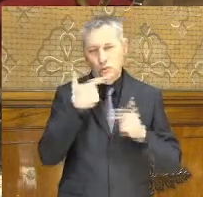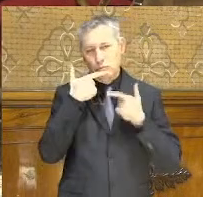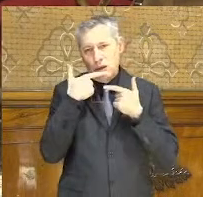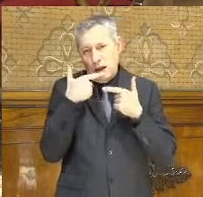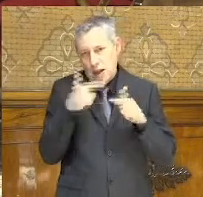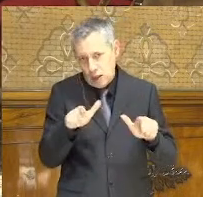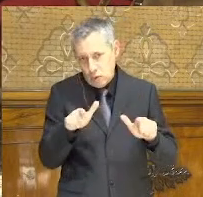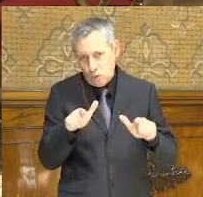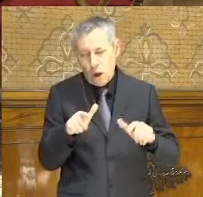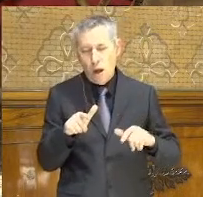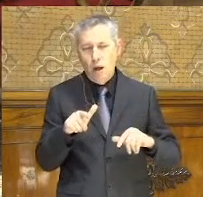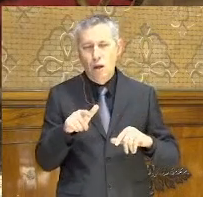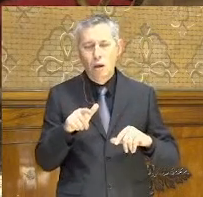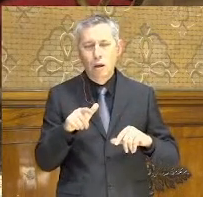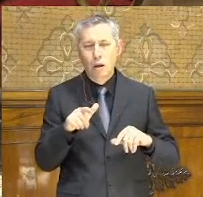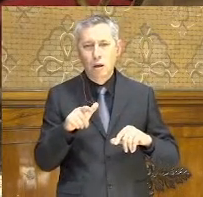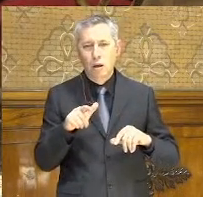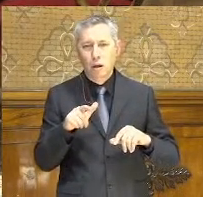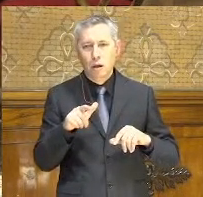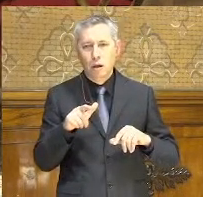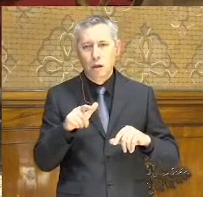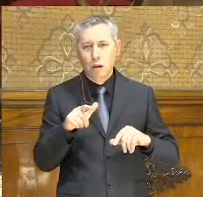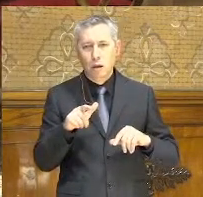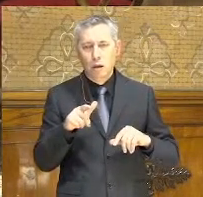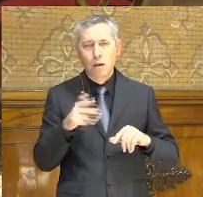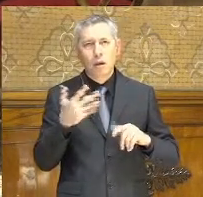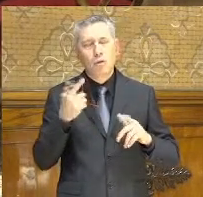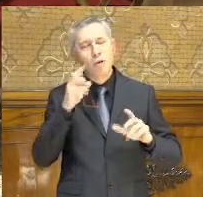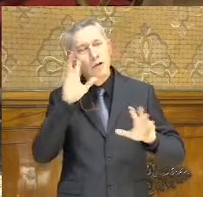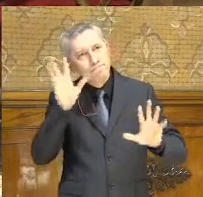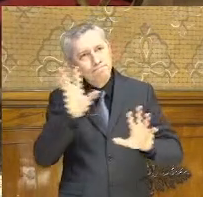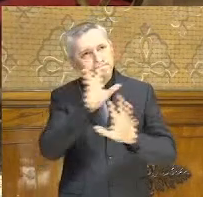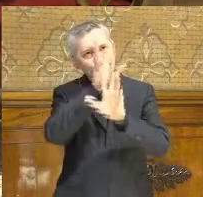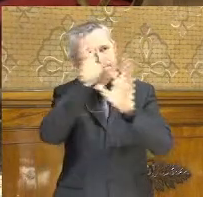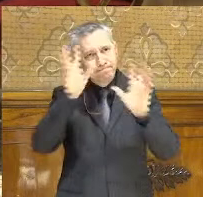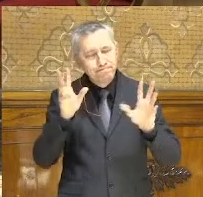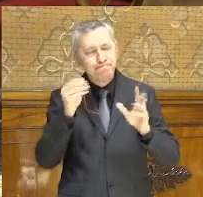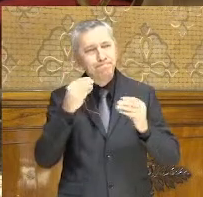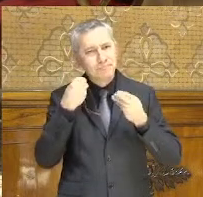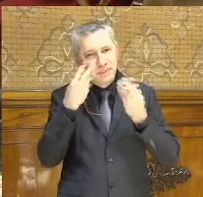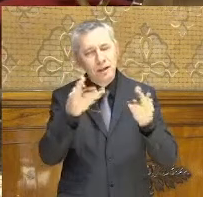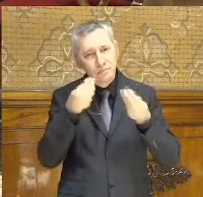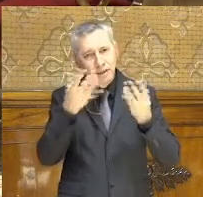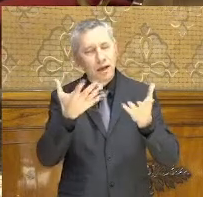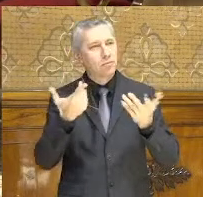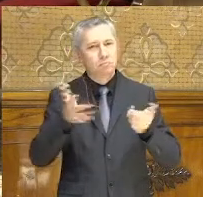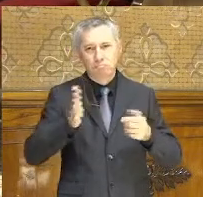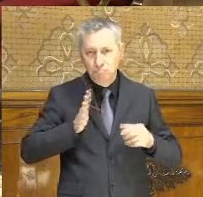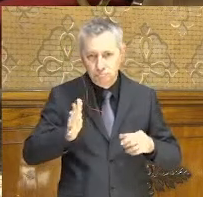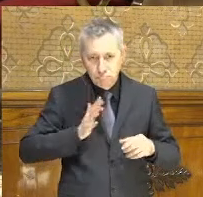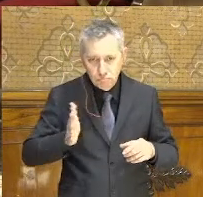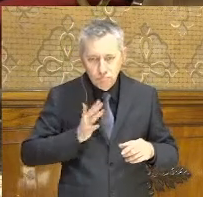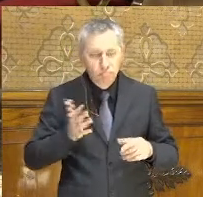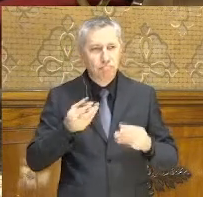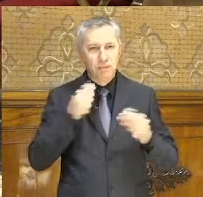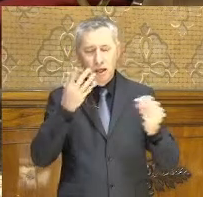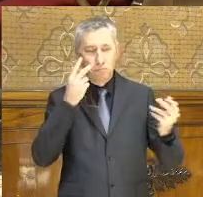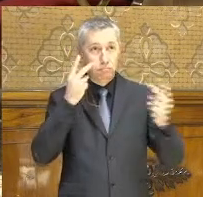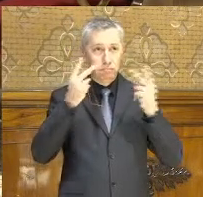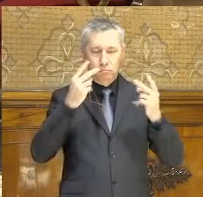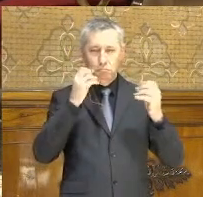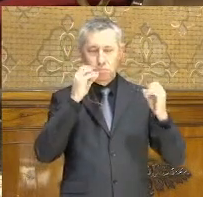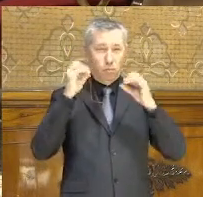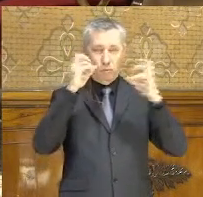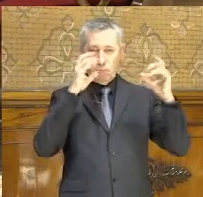okay, it was the imperial language. That's its fault, but the language itself, you can't blame